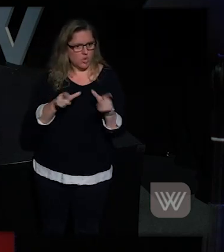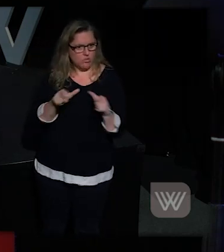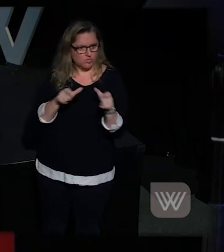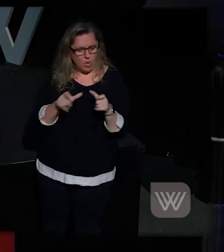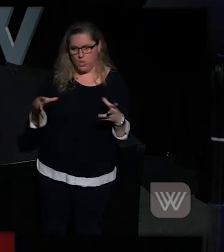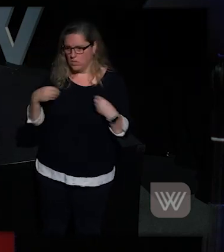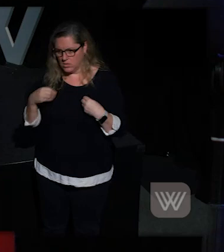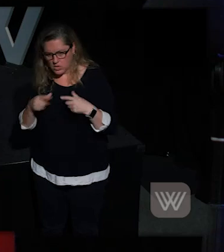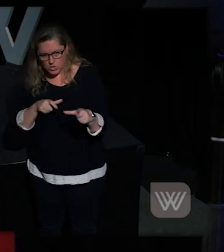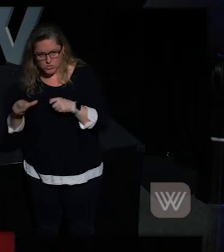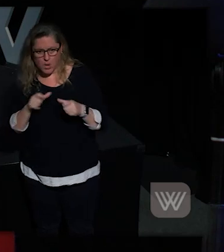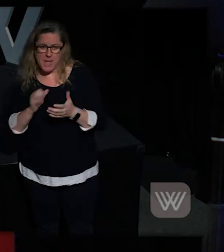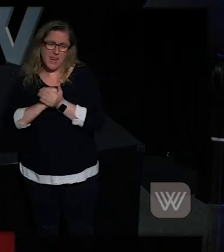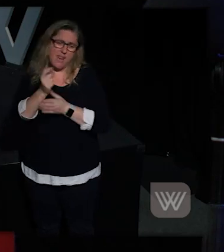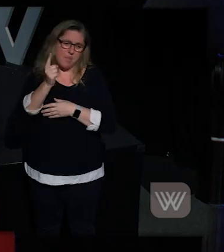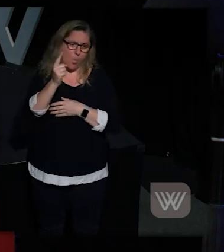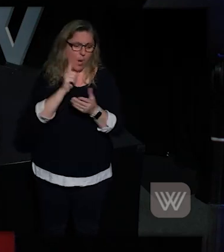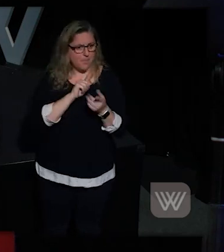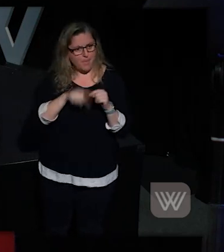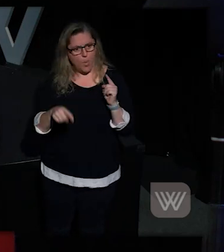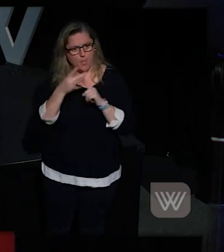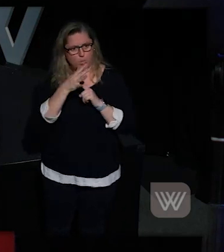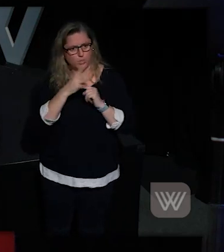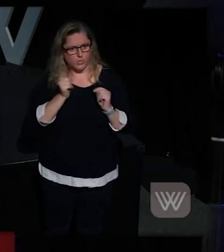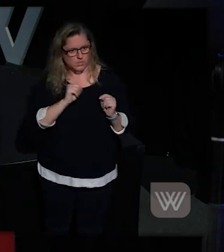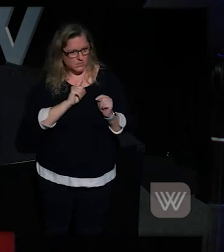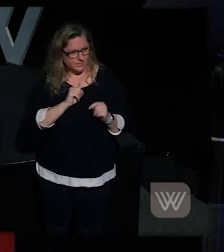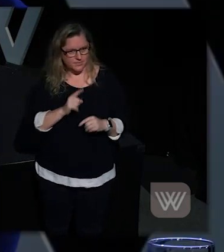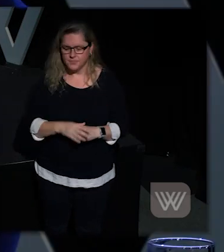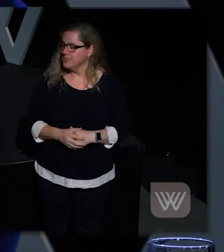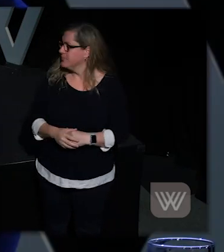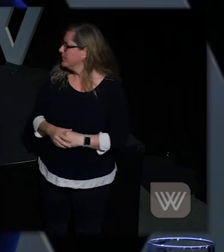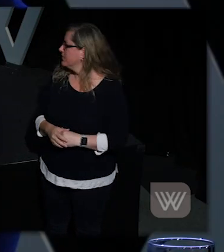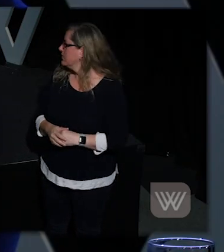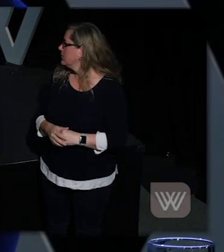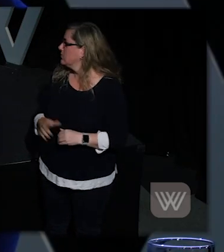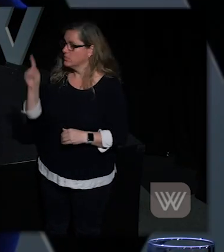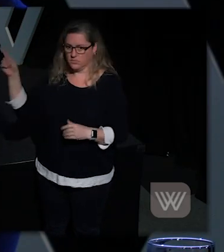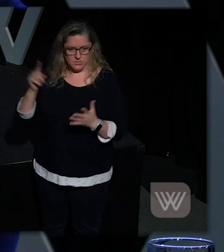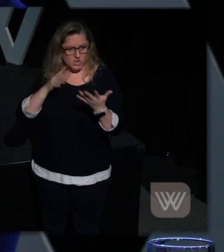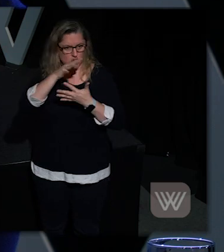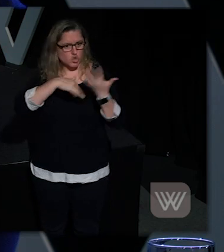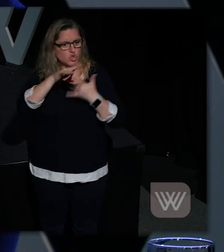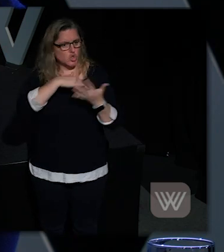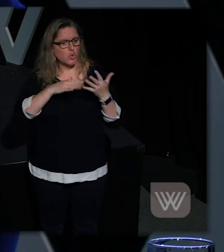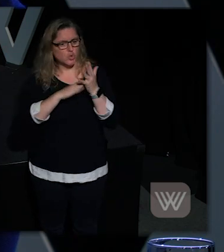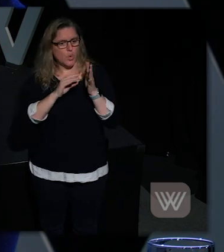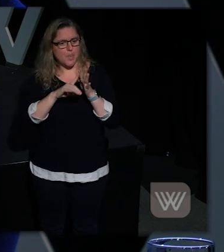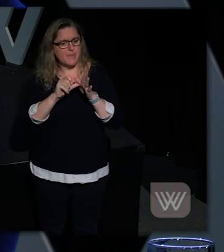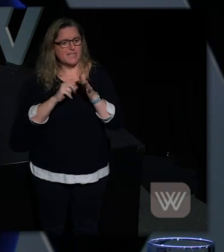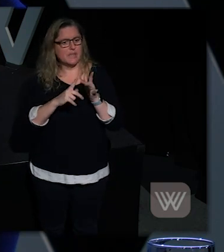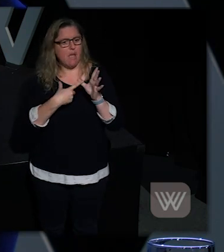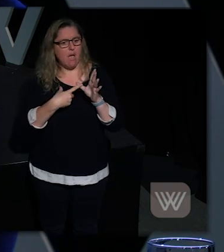What do you see as the number one thing that needs to happen? What's the first order of business? The social media companies need to have a duty of care